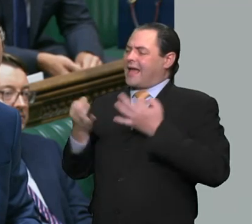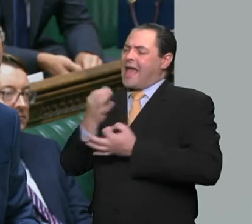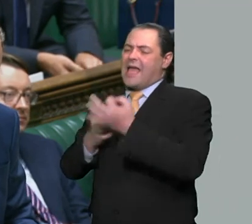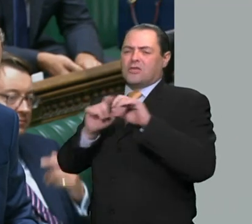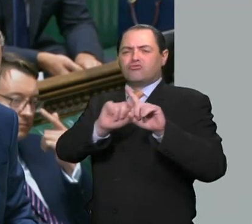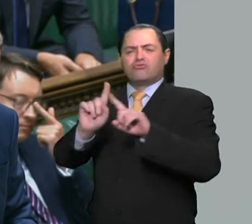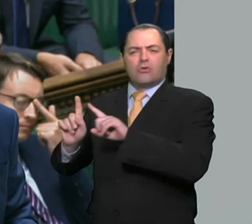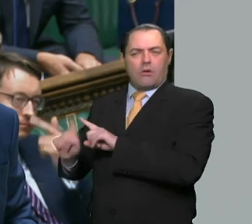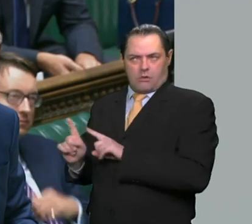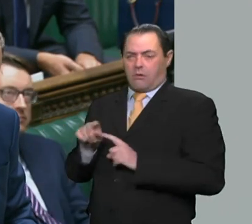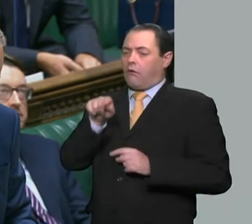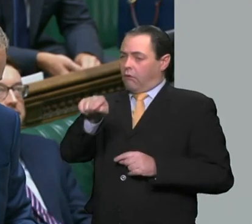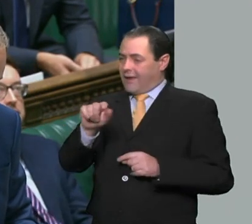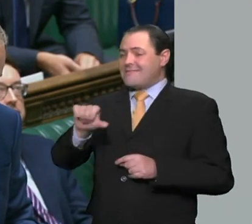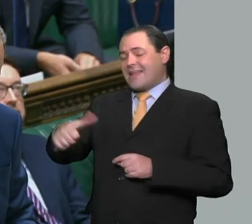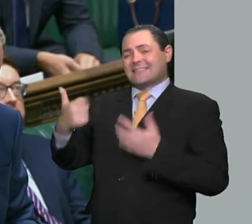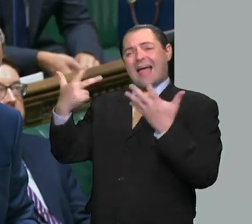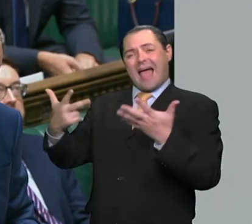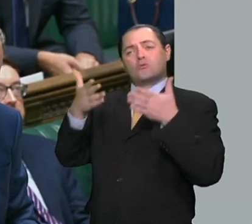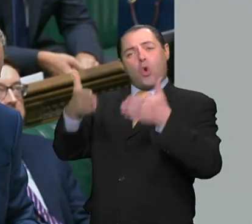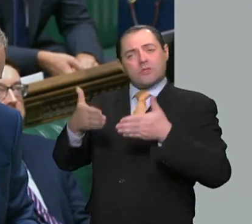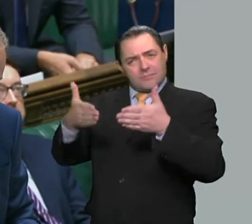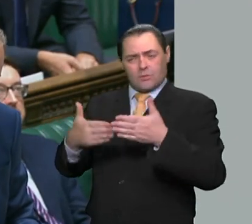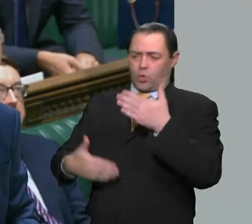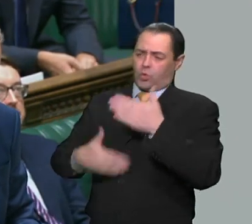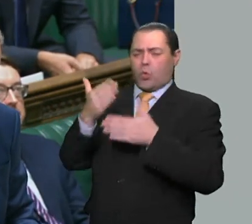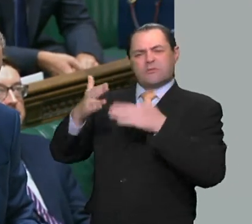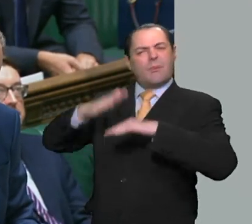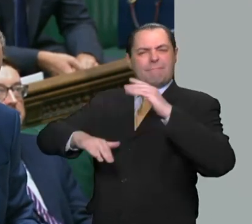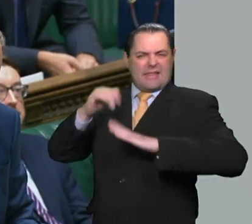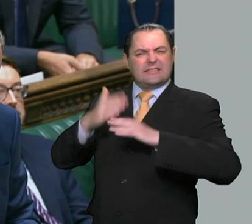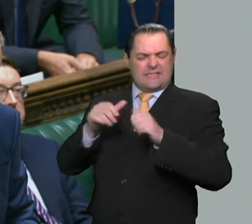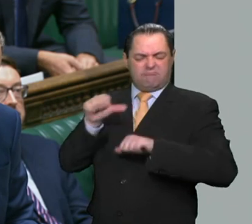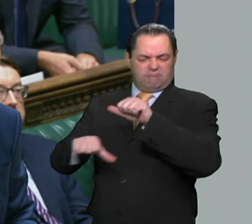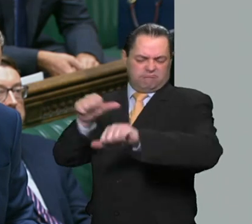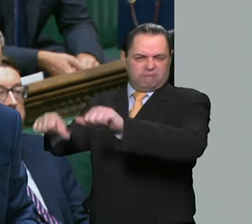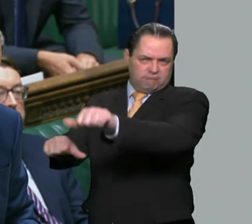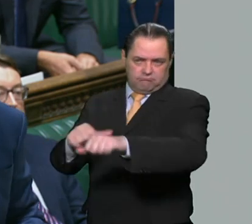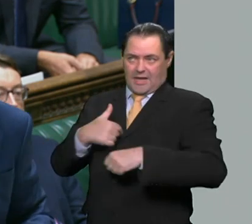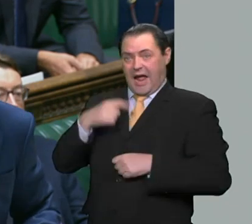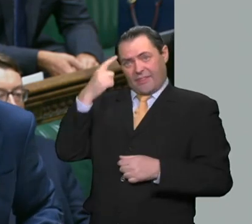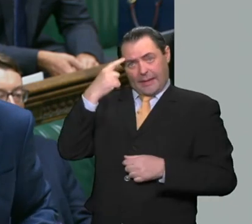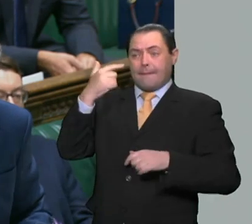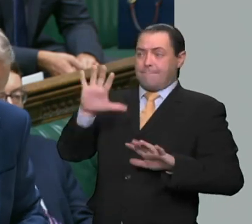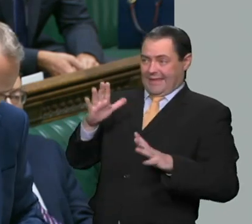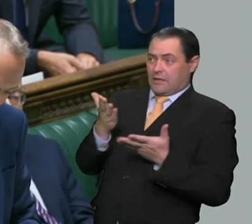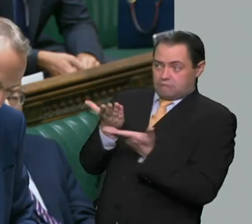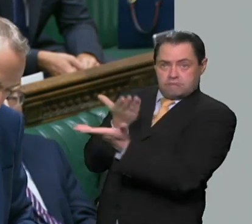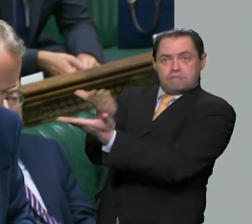for to be one of the next 8 hospitals in our new hospital programme. I understand that an expression of interest has been